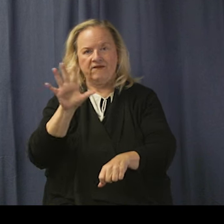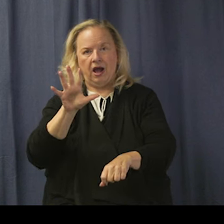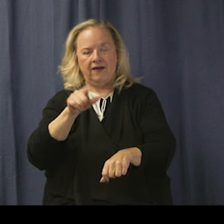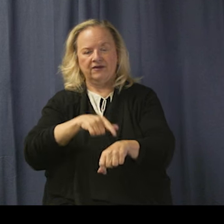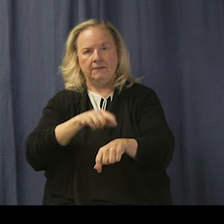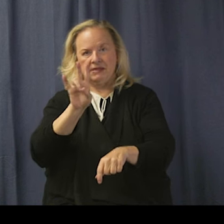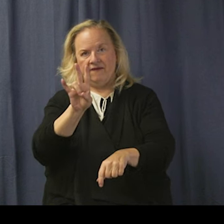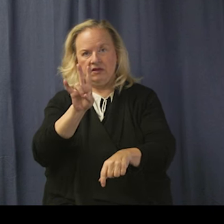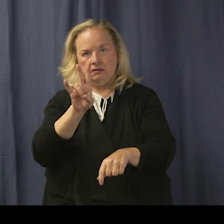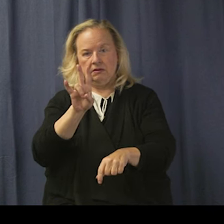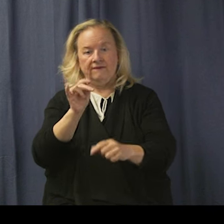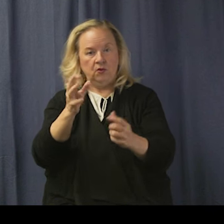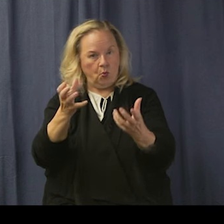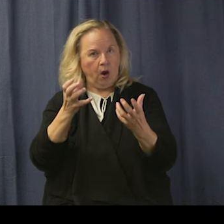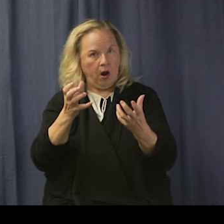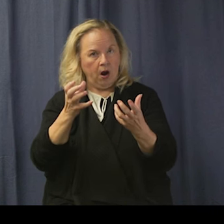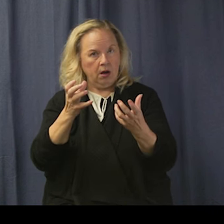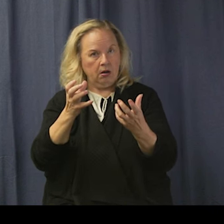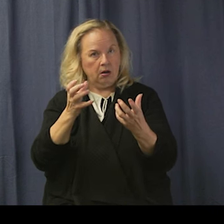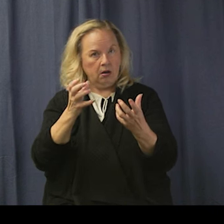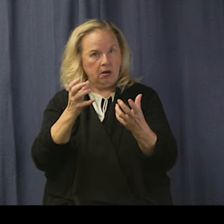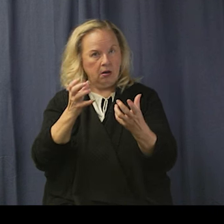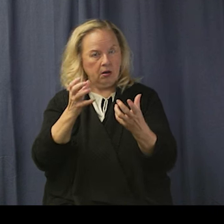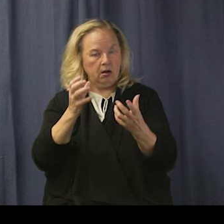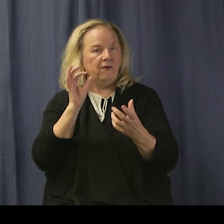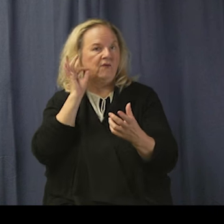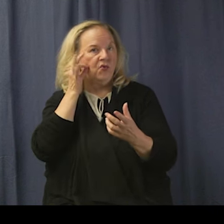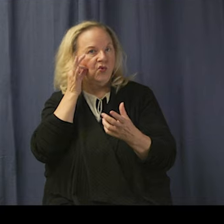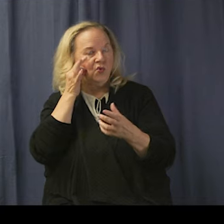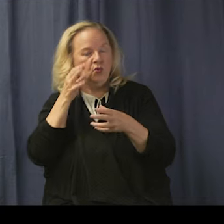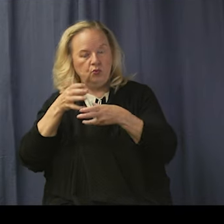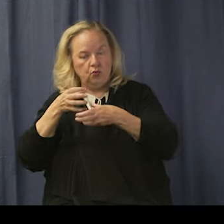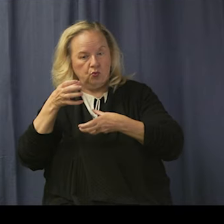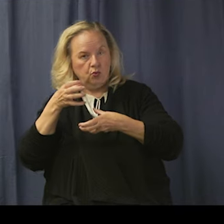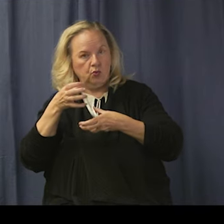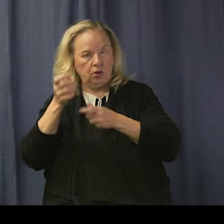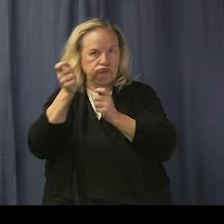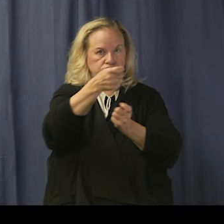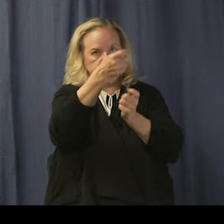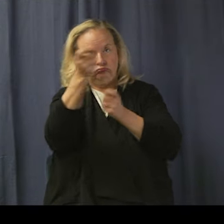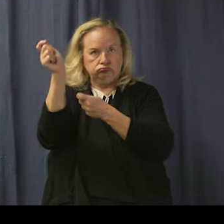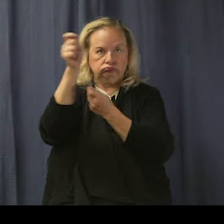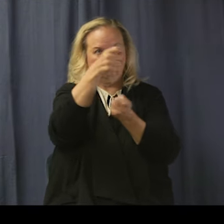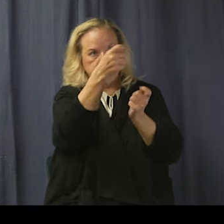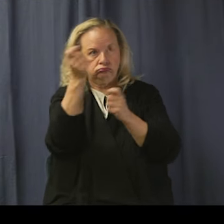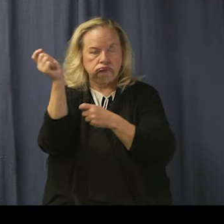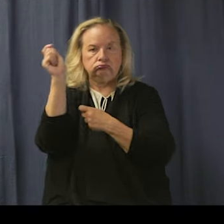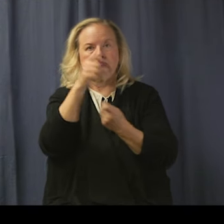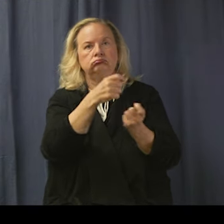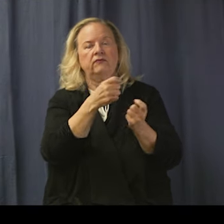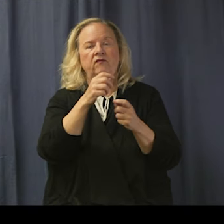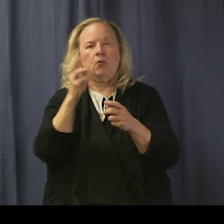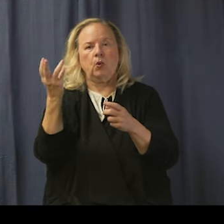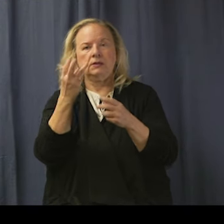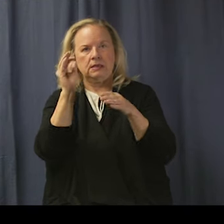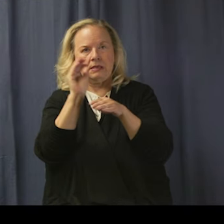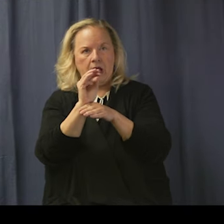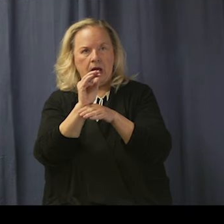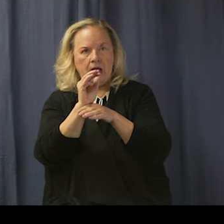p.m. If you want, you get your lulavs and etrogs today because we have them. Some will come Wednesday night and pick them